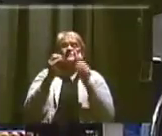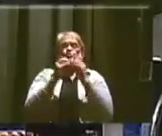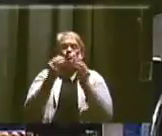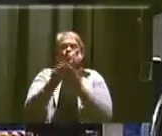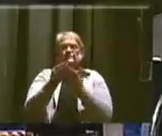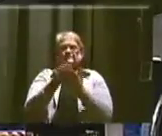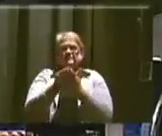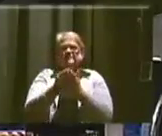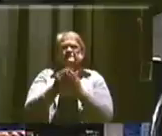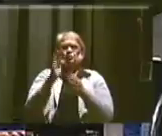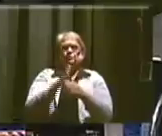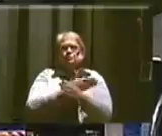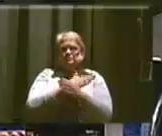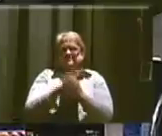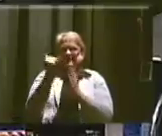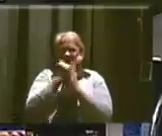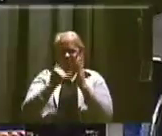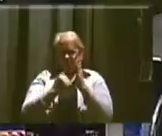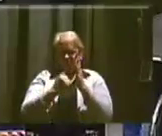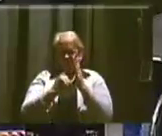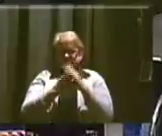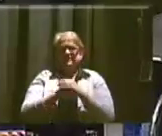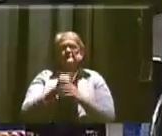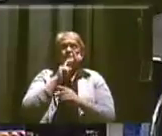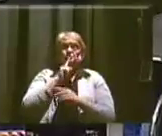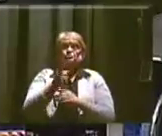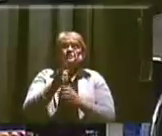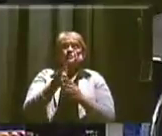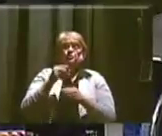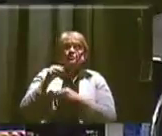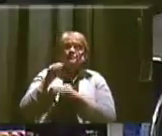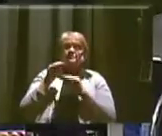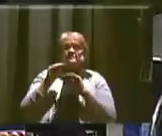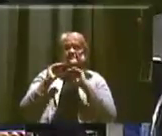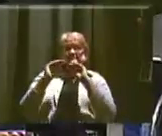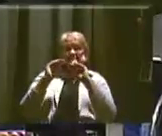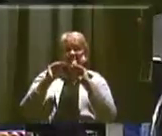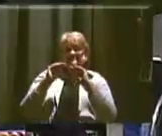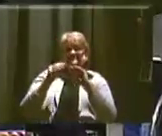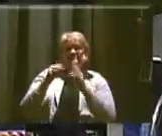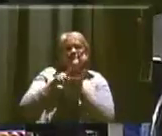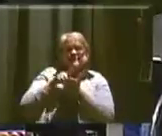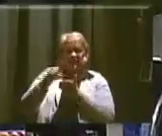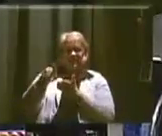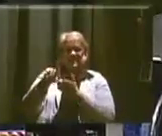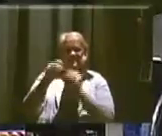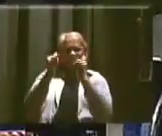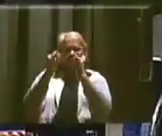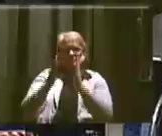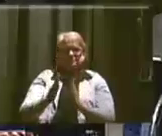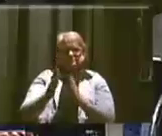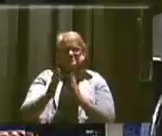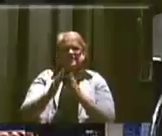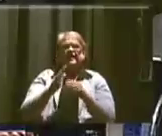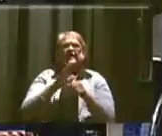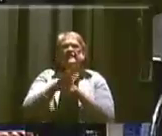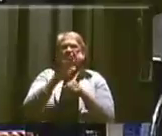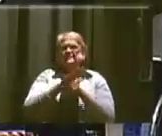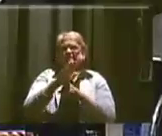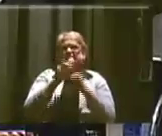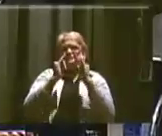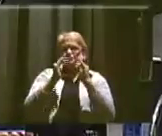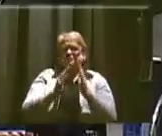arts. I'm looking to make sure that we are funding instructors, adequate number of ESL instructors. In one of